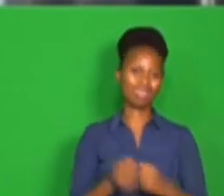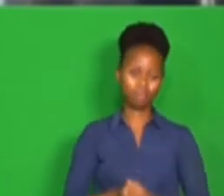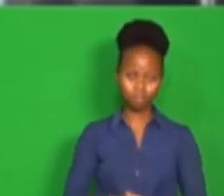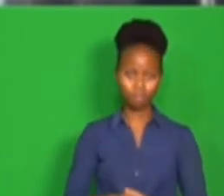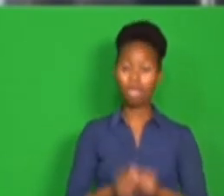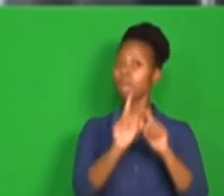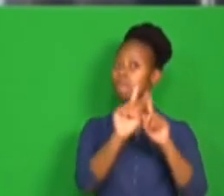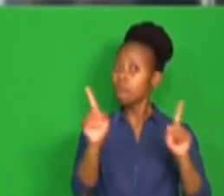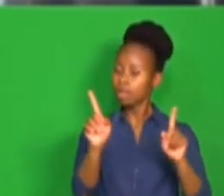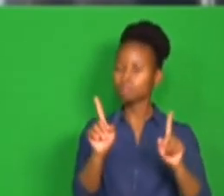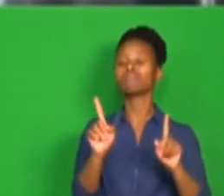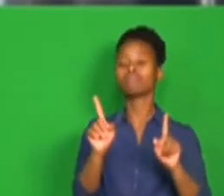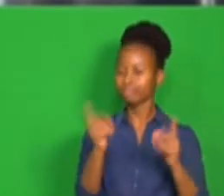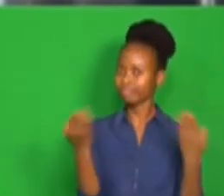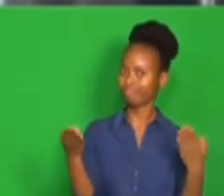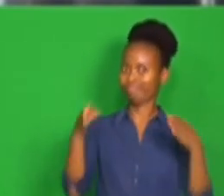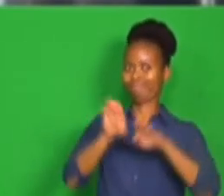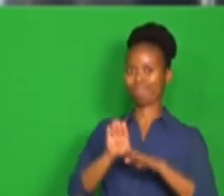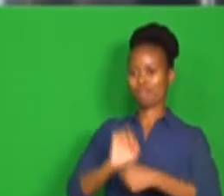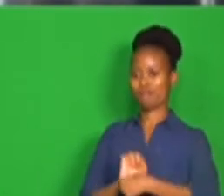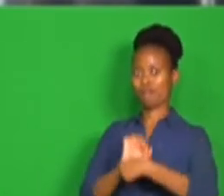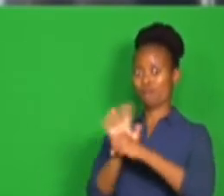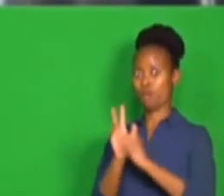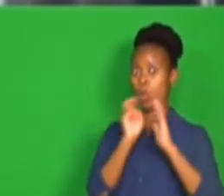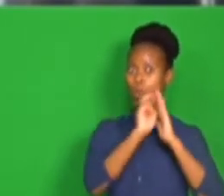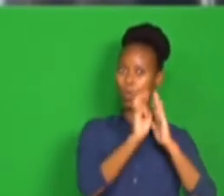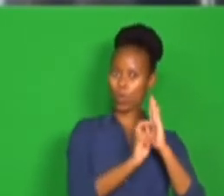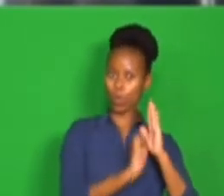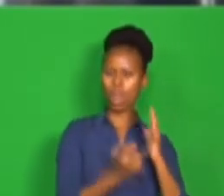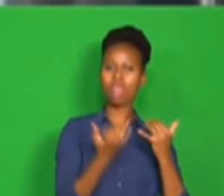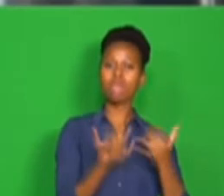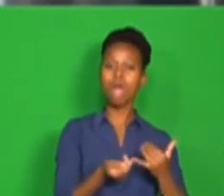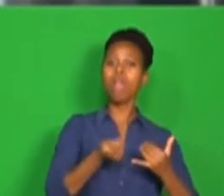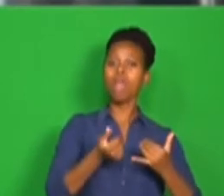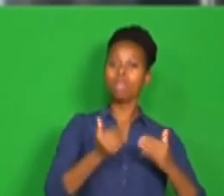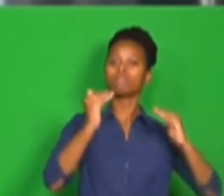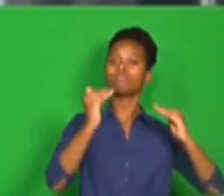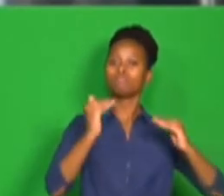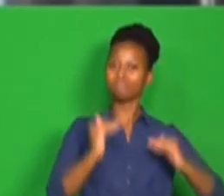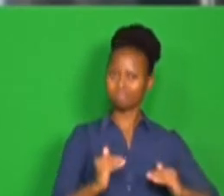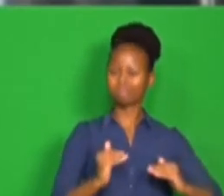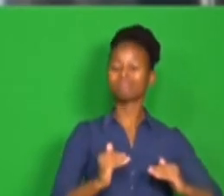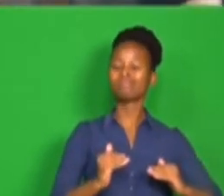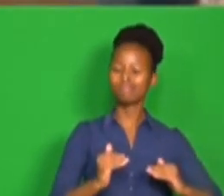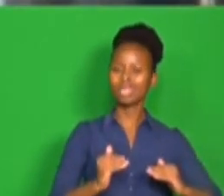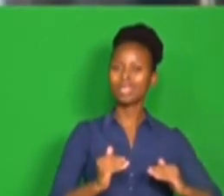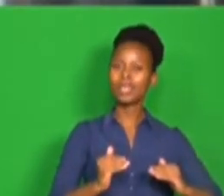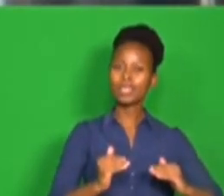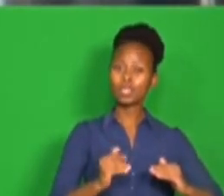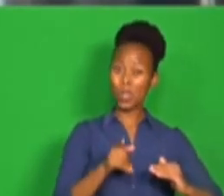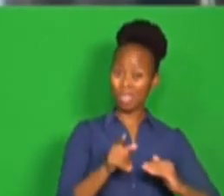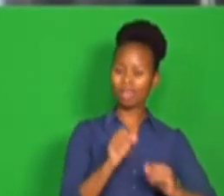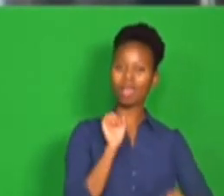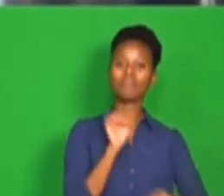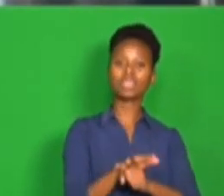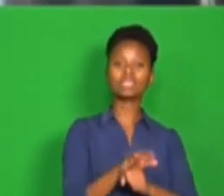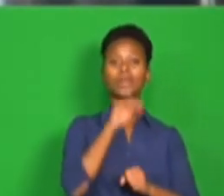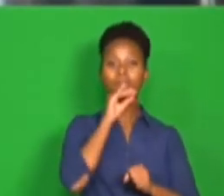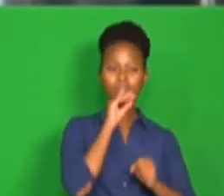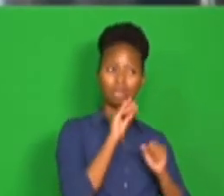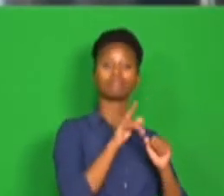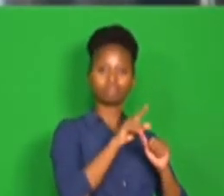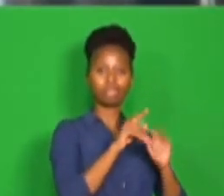the lockdown restrictions have since been relaxed, and the effects of these actions should filter